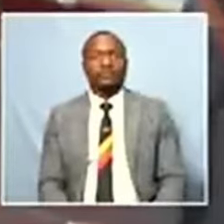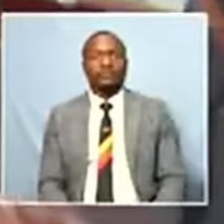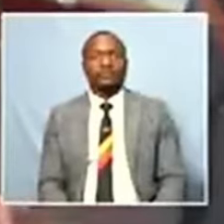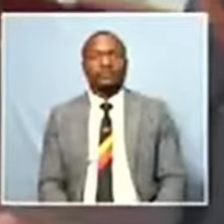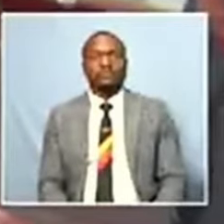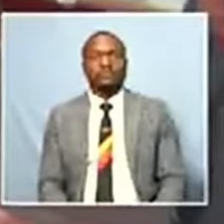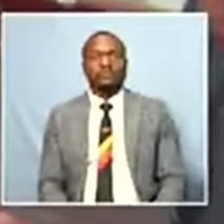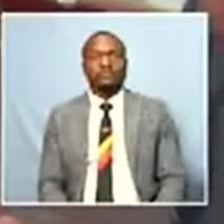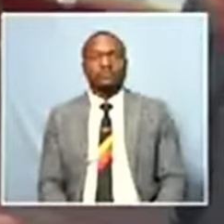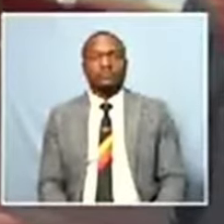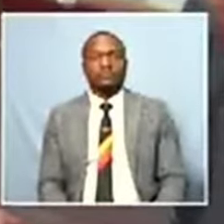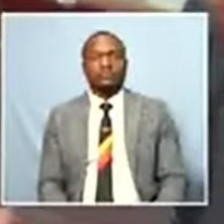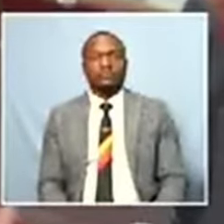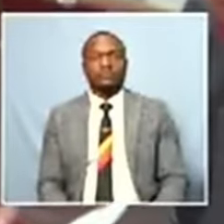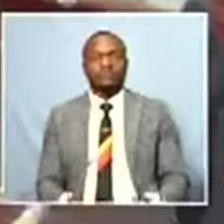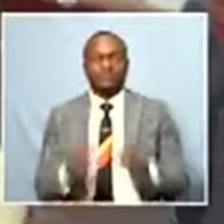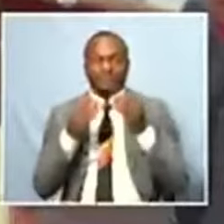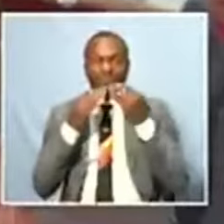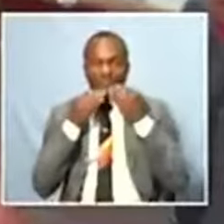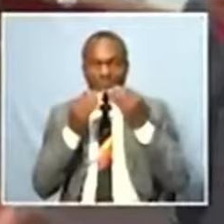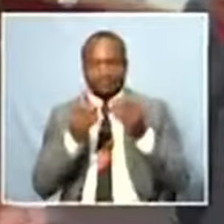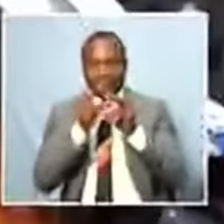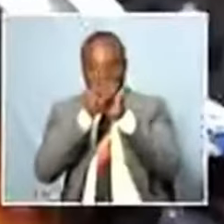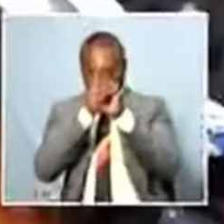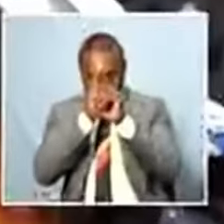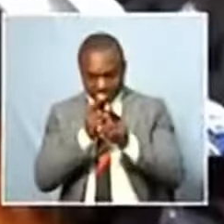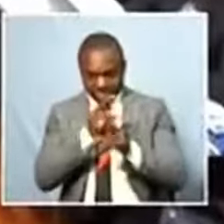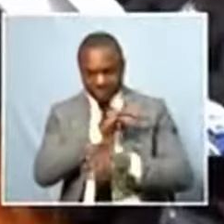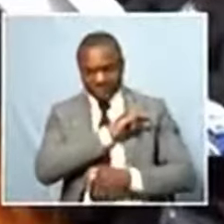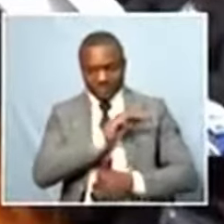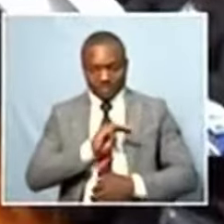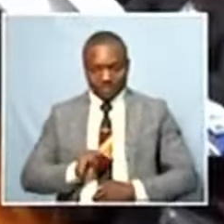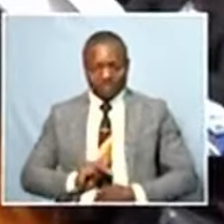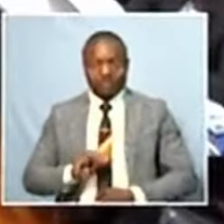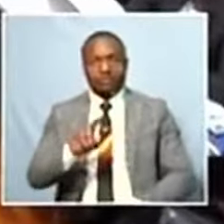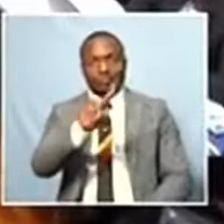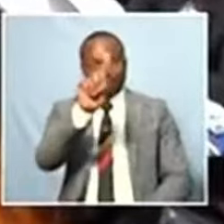Okay. Thank you, Honorable Member, for that question